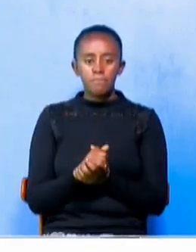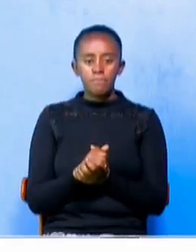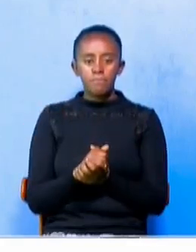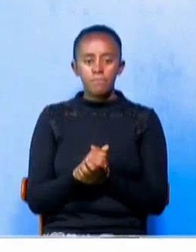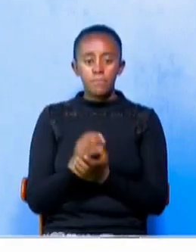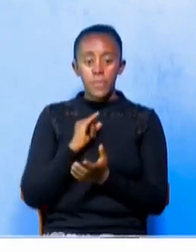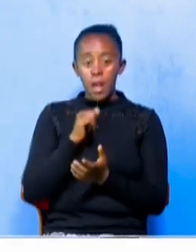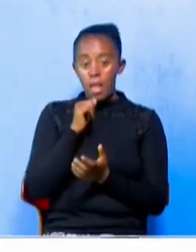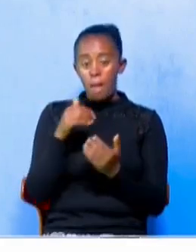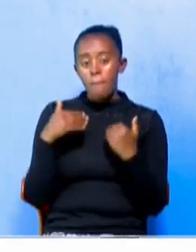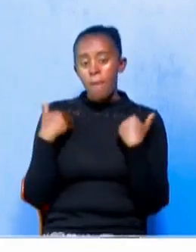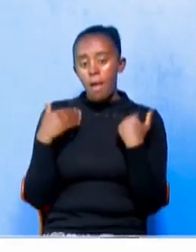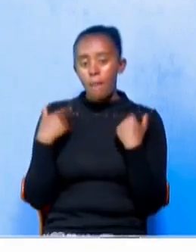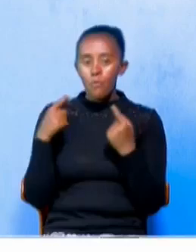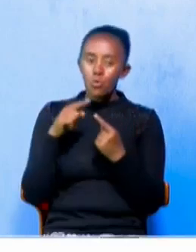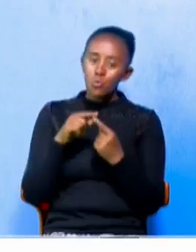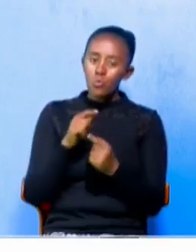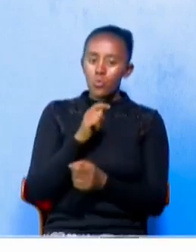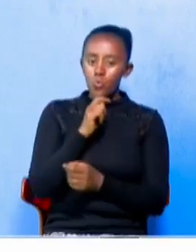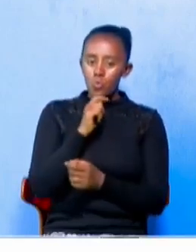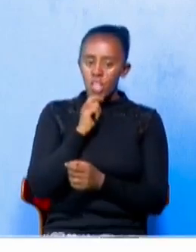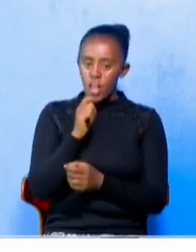to interview you,